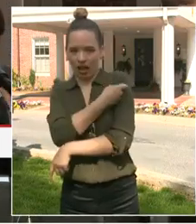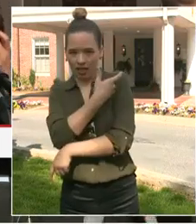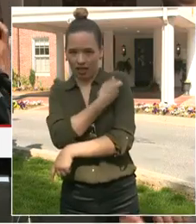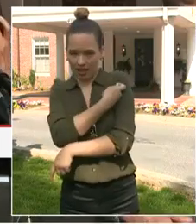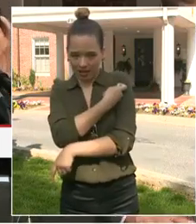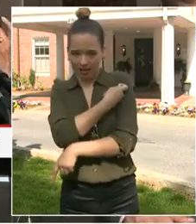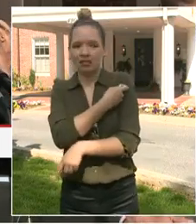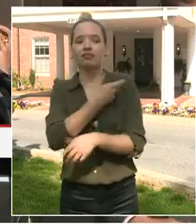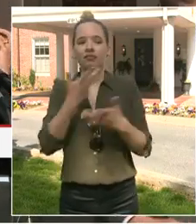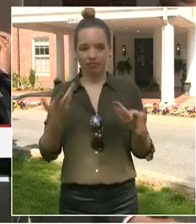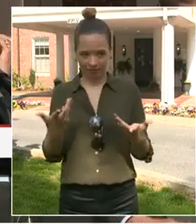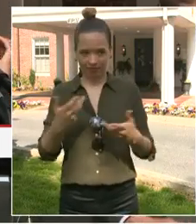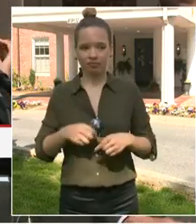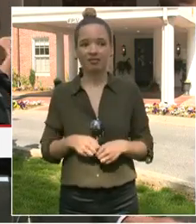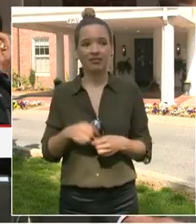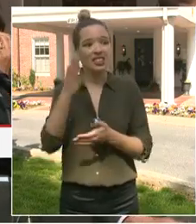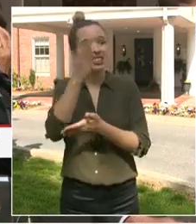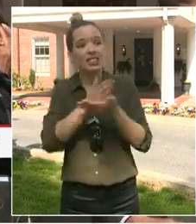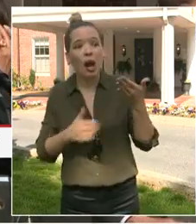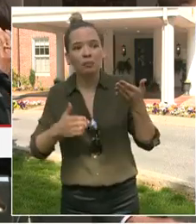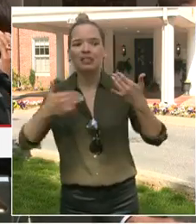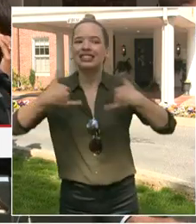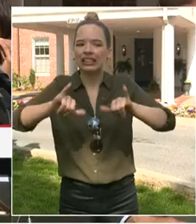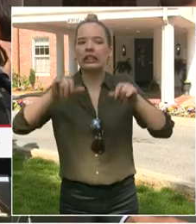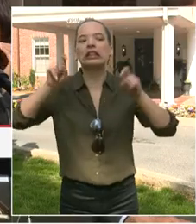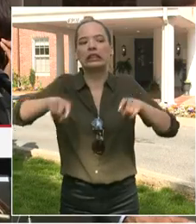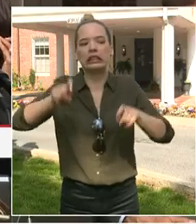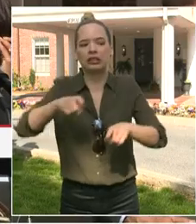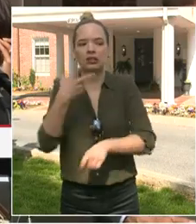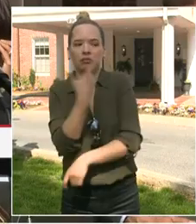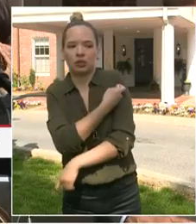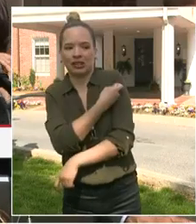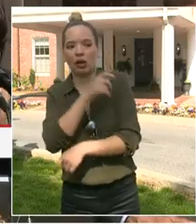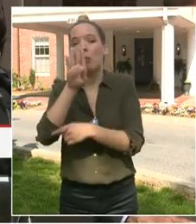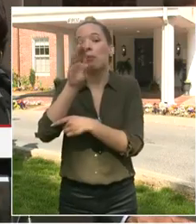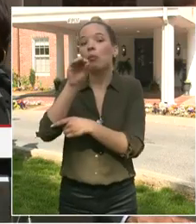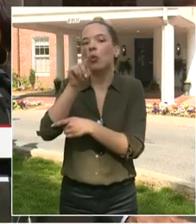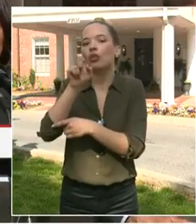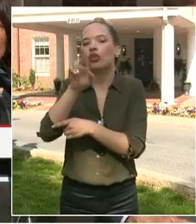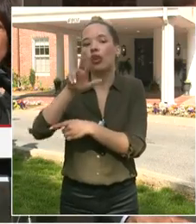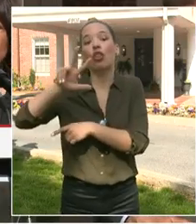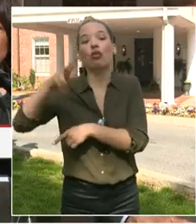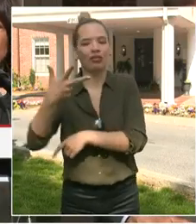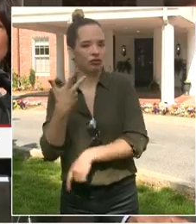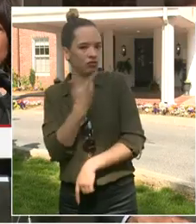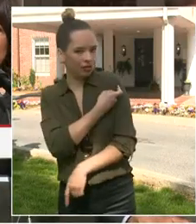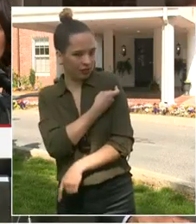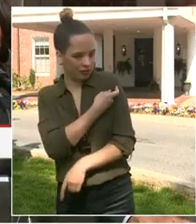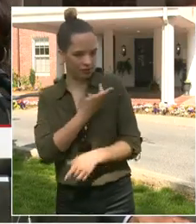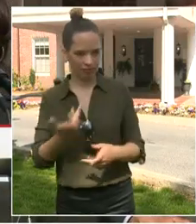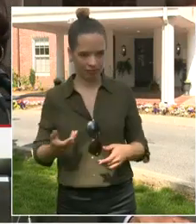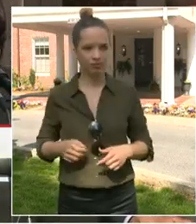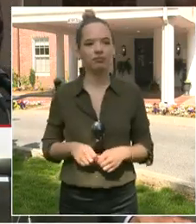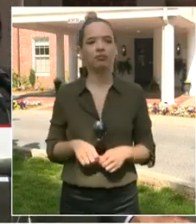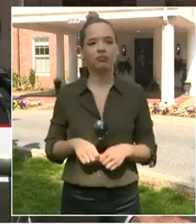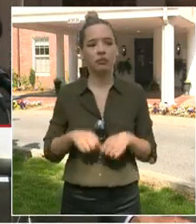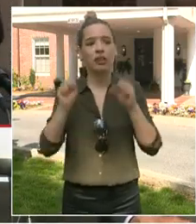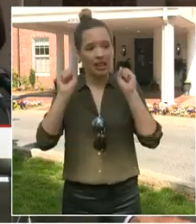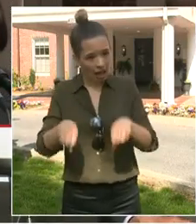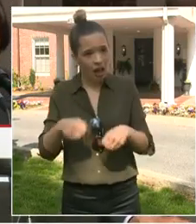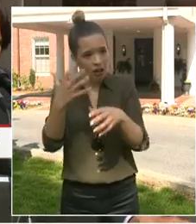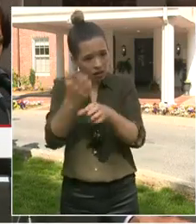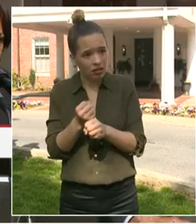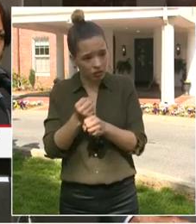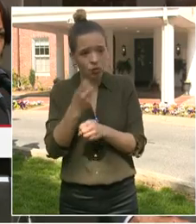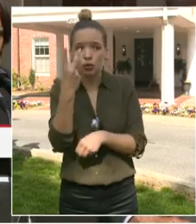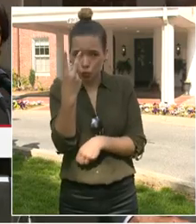Now, some of them still need their booster shots, and you can get 2. So we want to make sure that you're